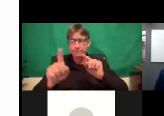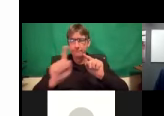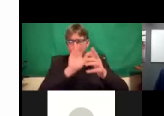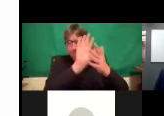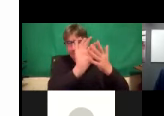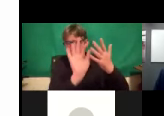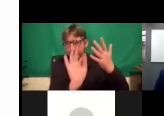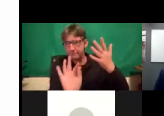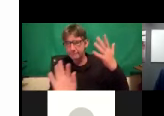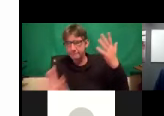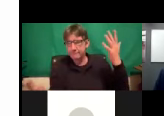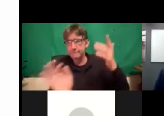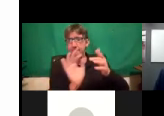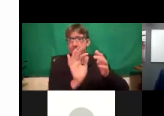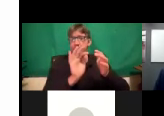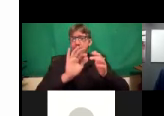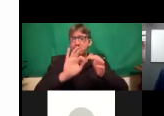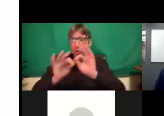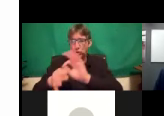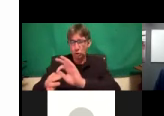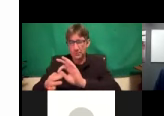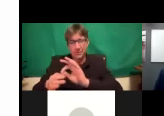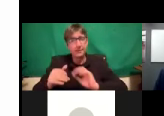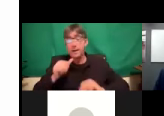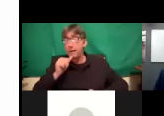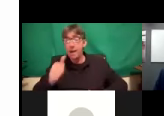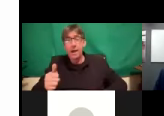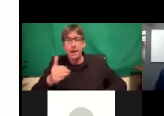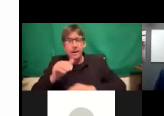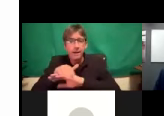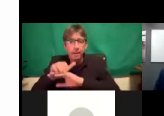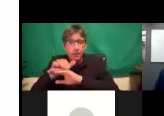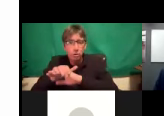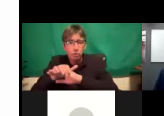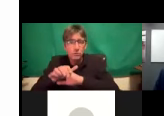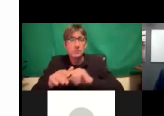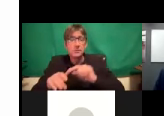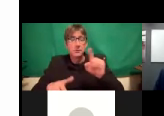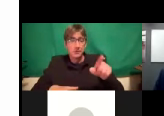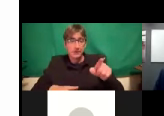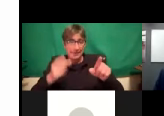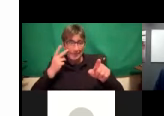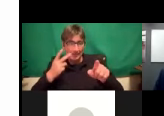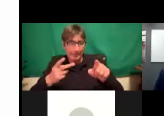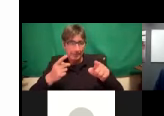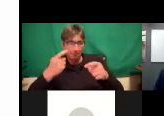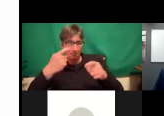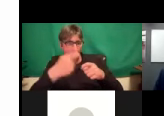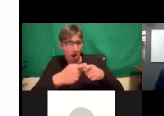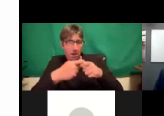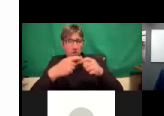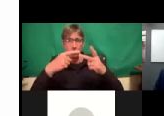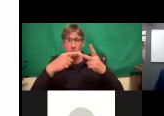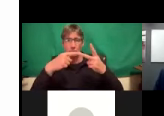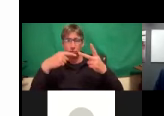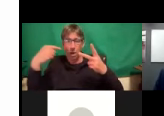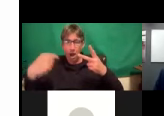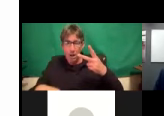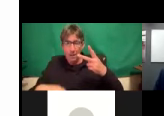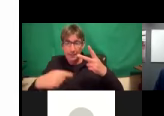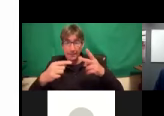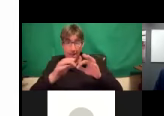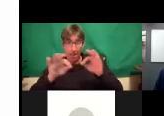English. Written instructions are provided on your screen now in Spanish and Chinese. And your meeting webinar